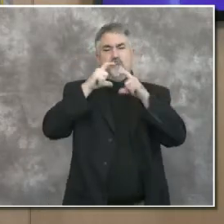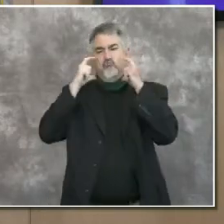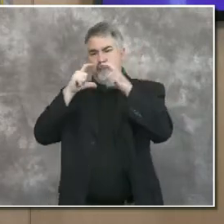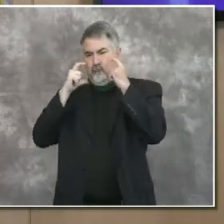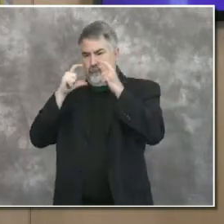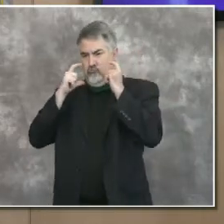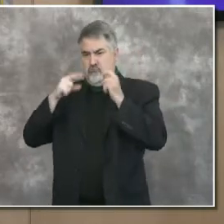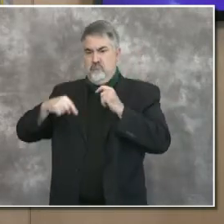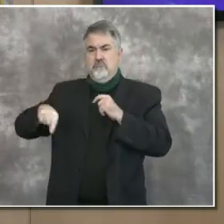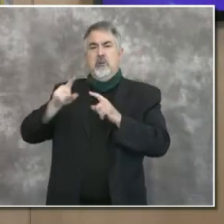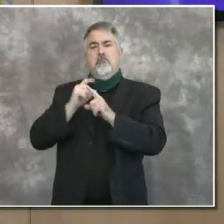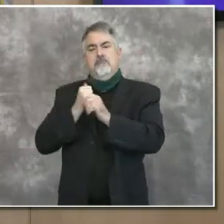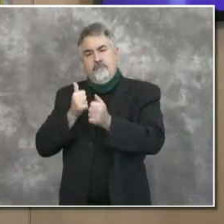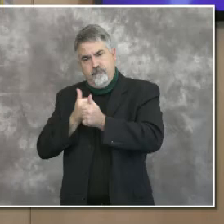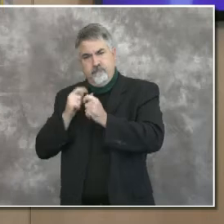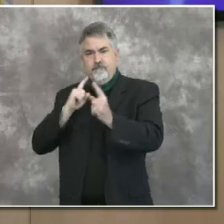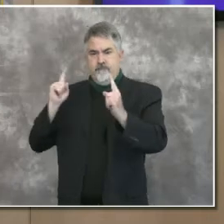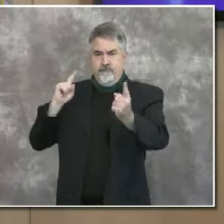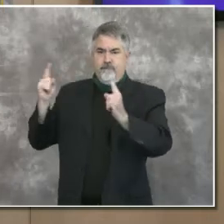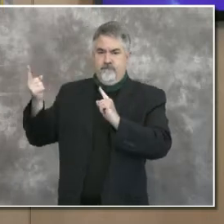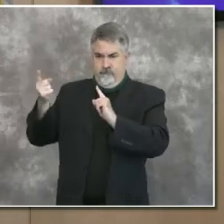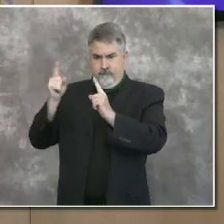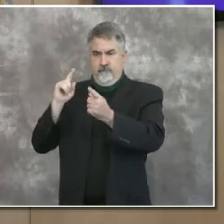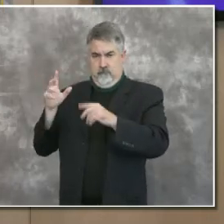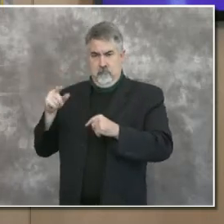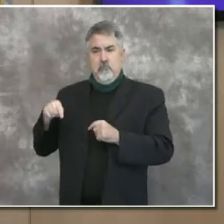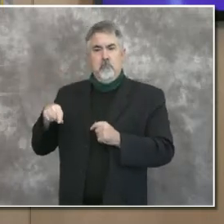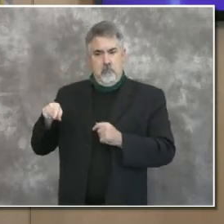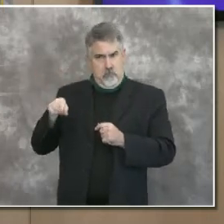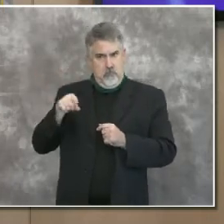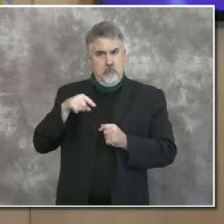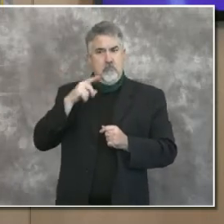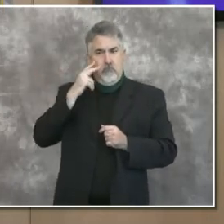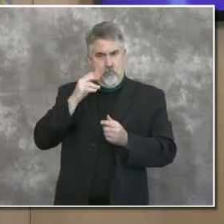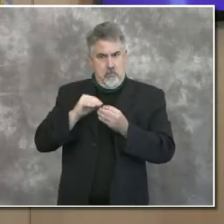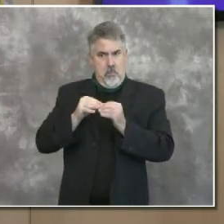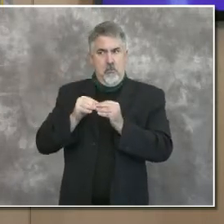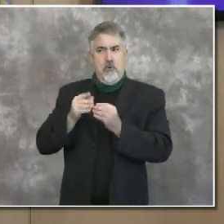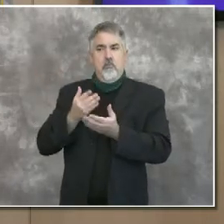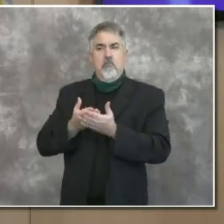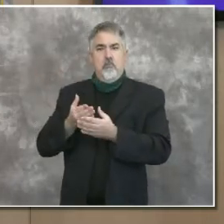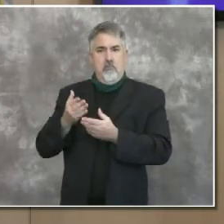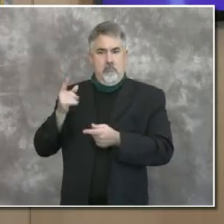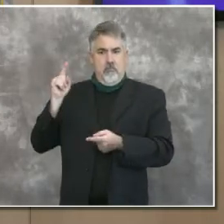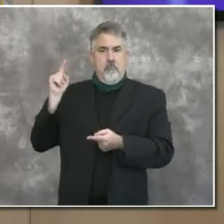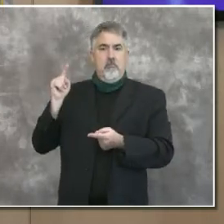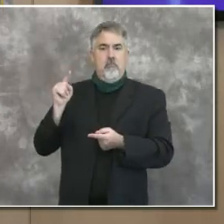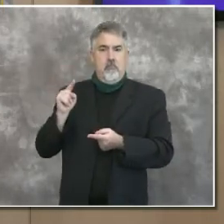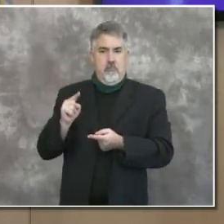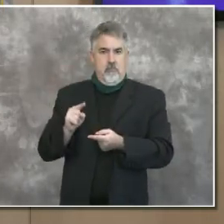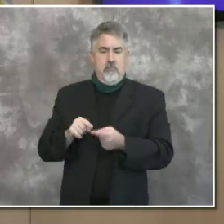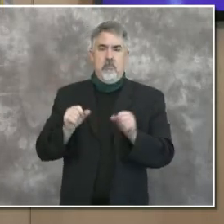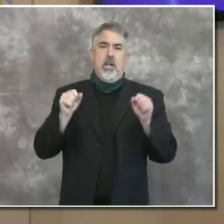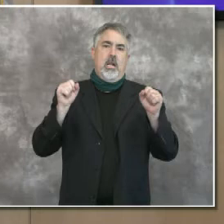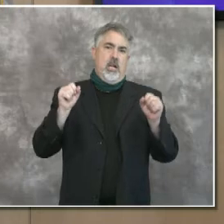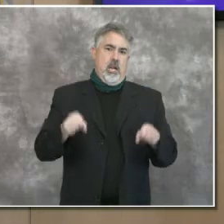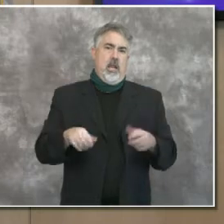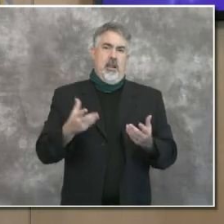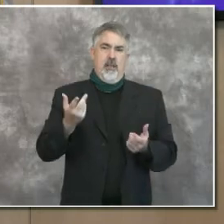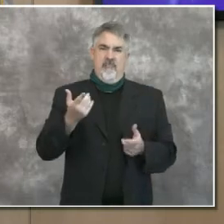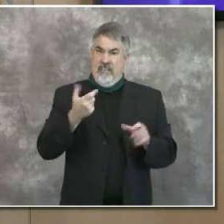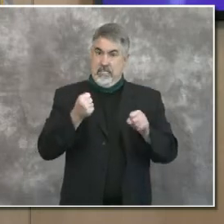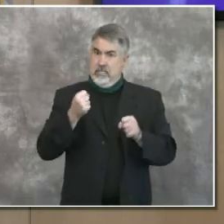here daily, there is some growing evidence that it can reduce the rate of